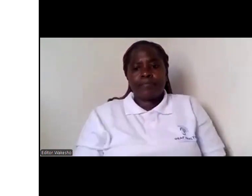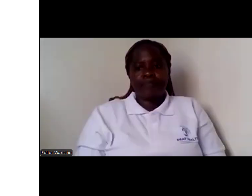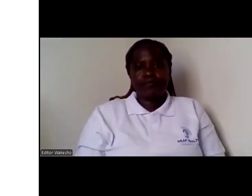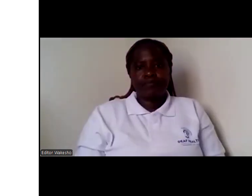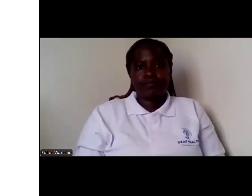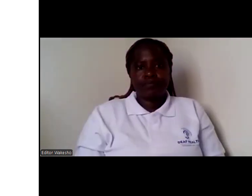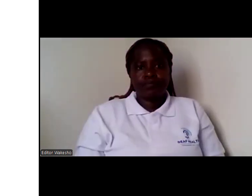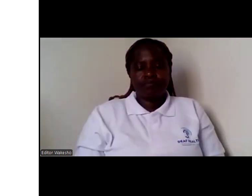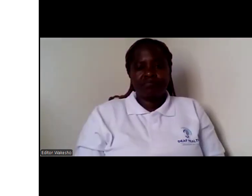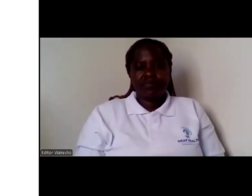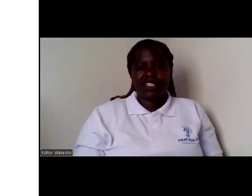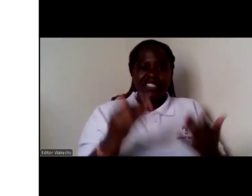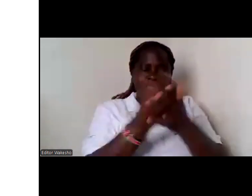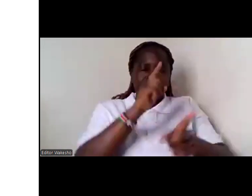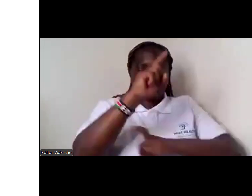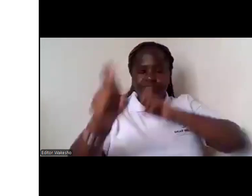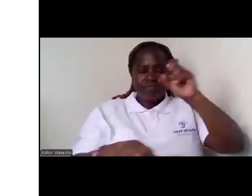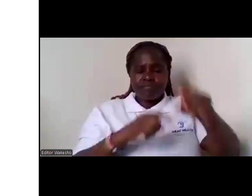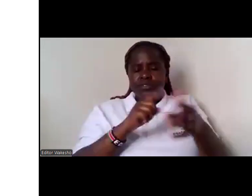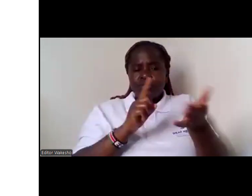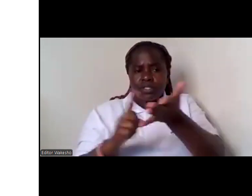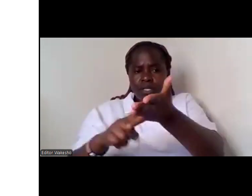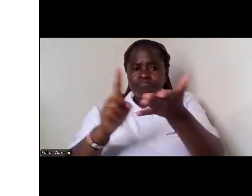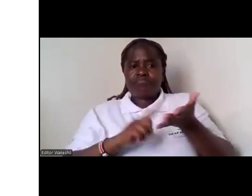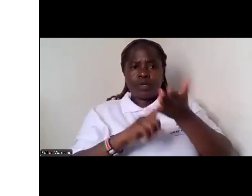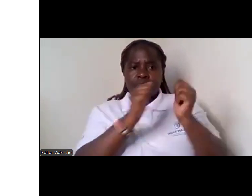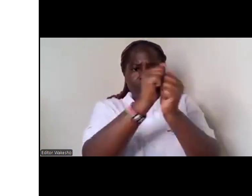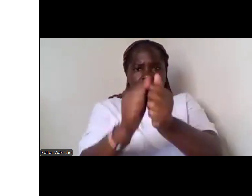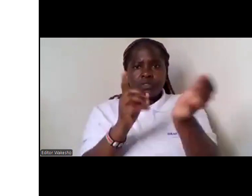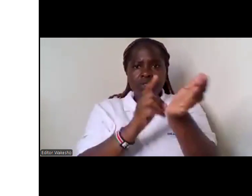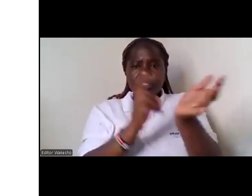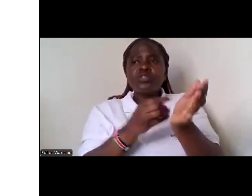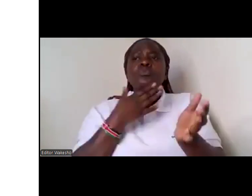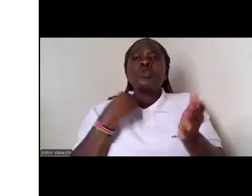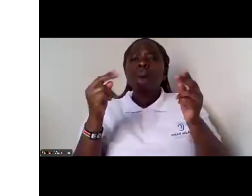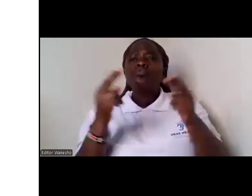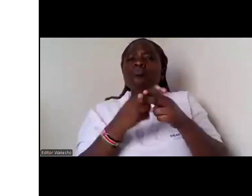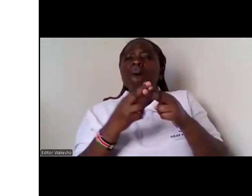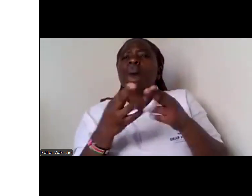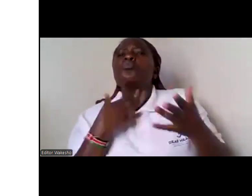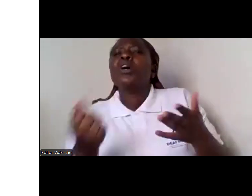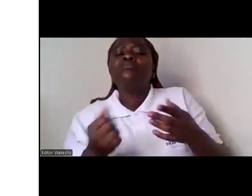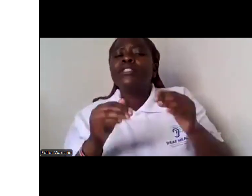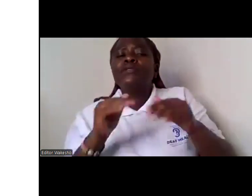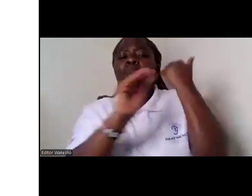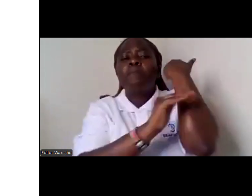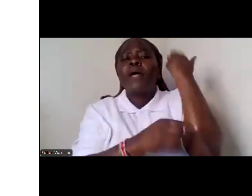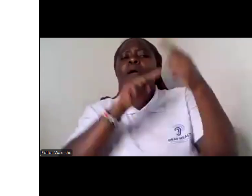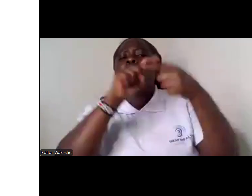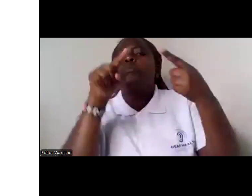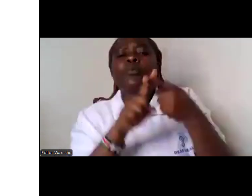Yeah, so those are some of the questions when you discuss the doctor. How soon do you want to get pregnant? How long do you want to